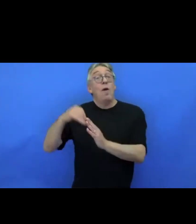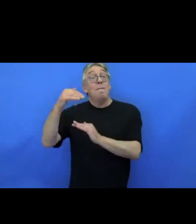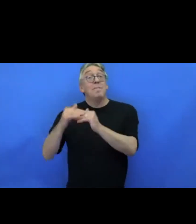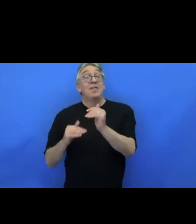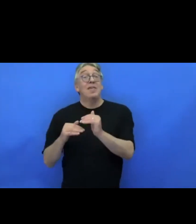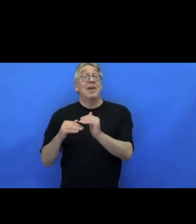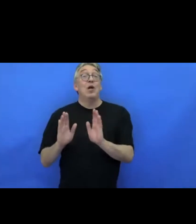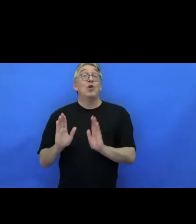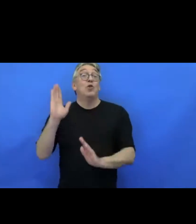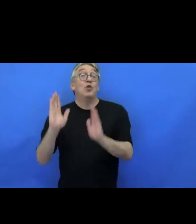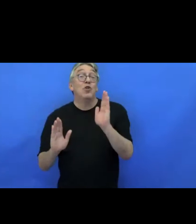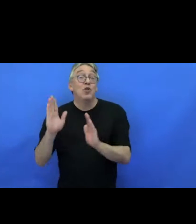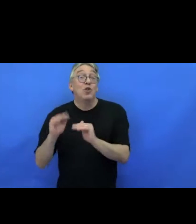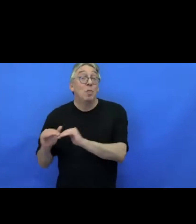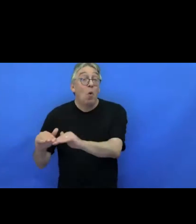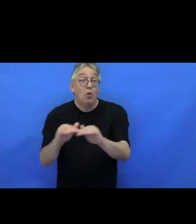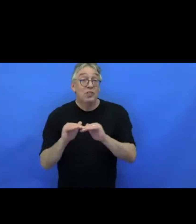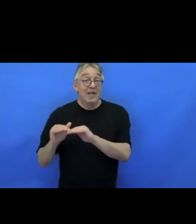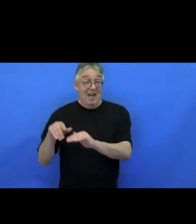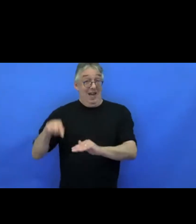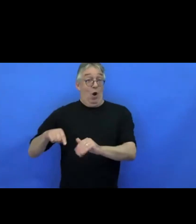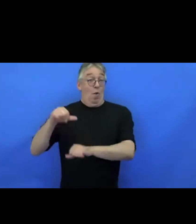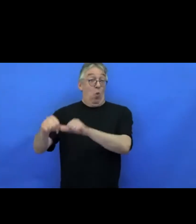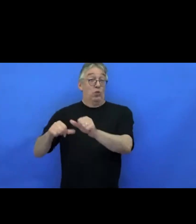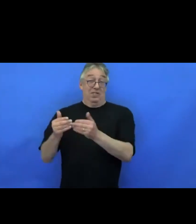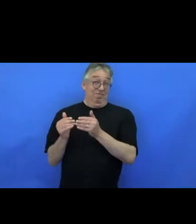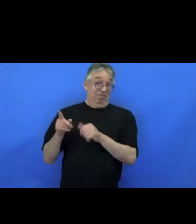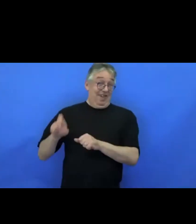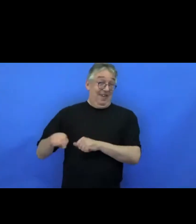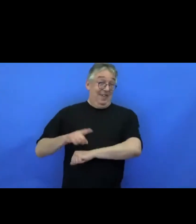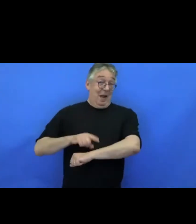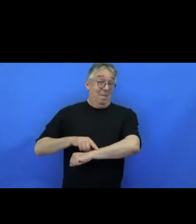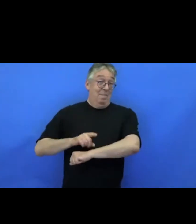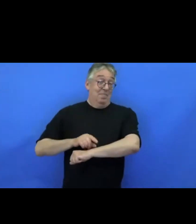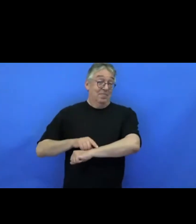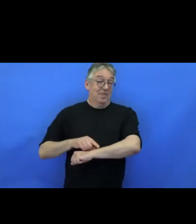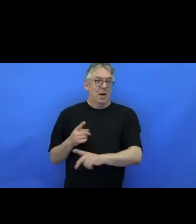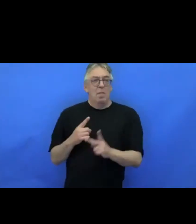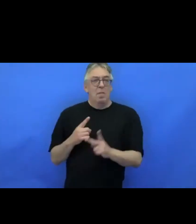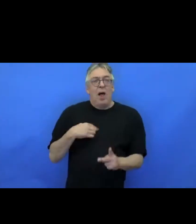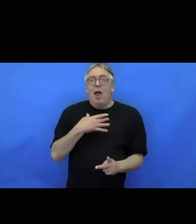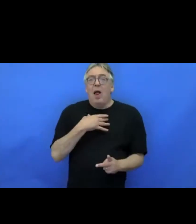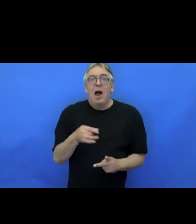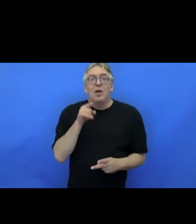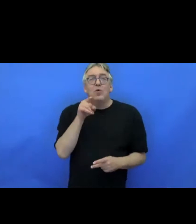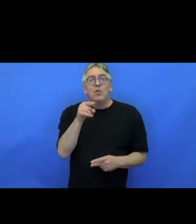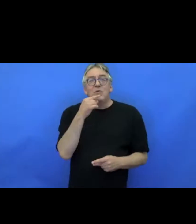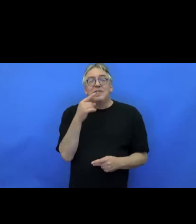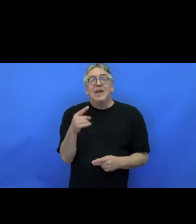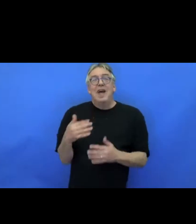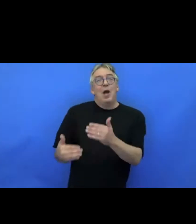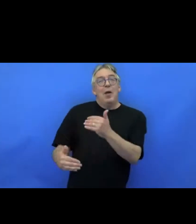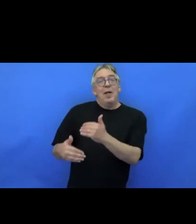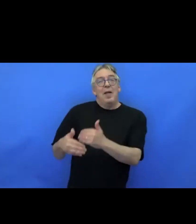is a process, a long-term process, and the idea of disability as a kind of a solvent that